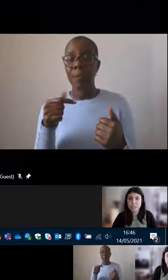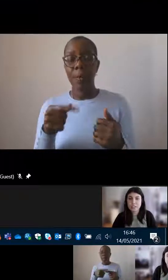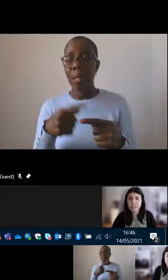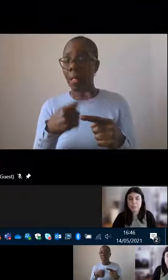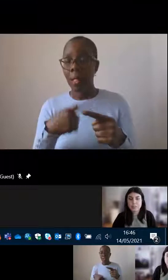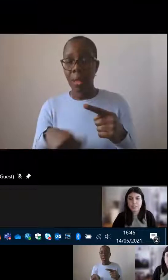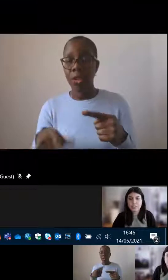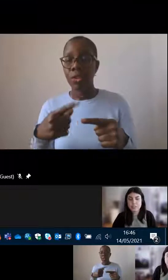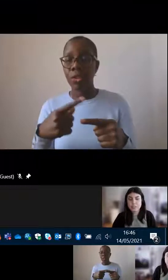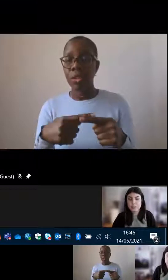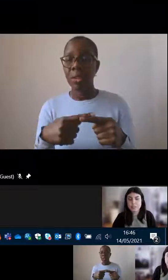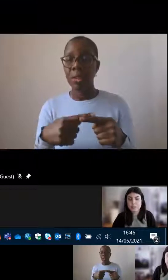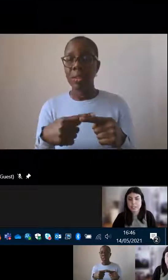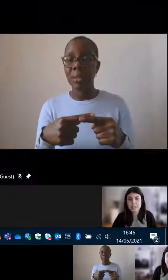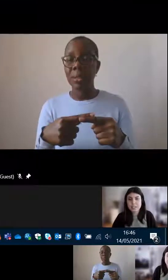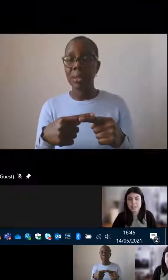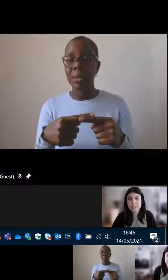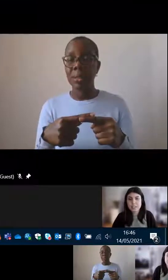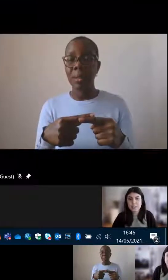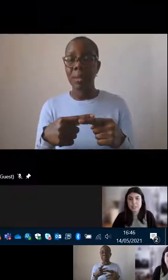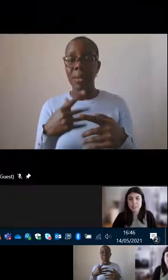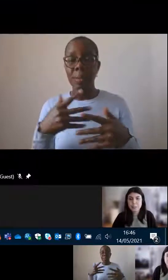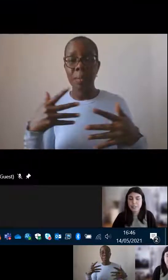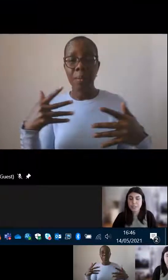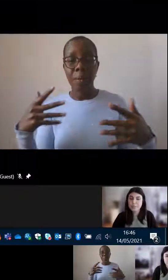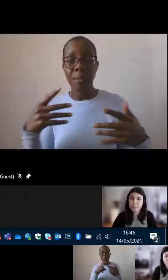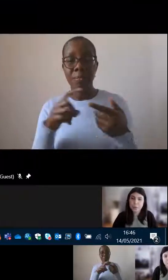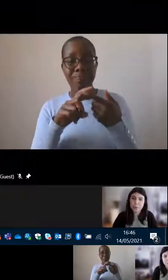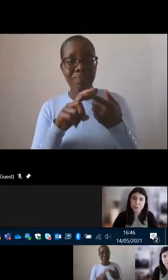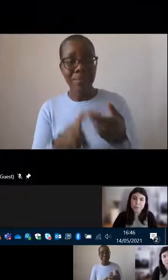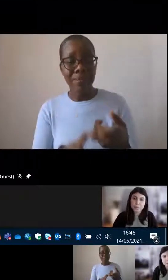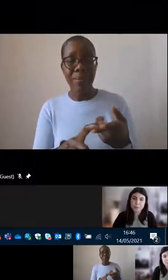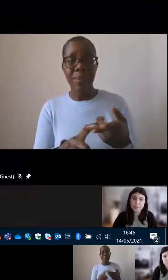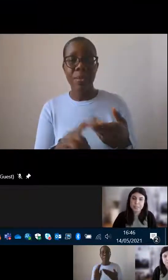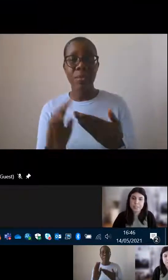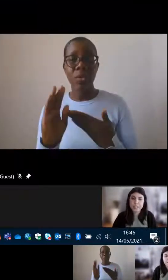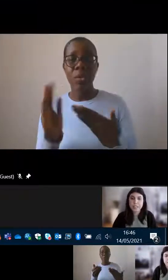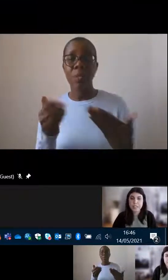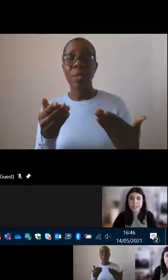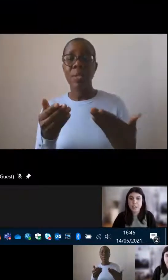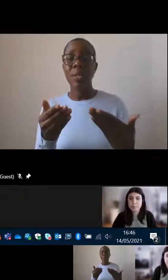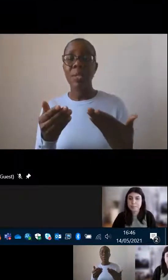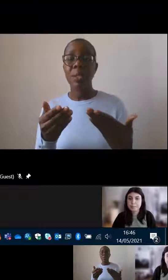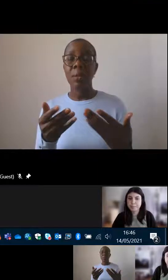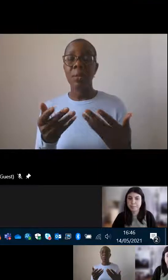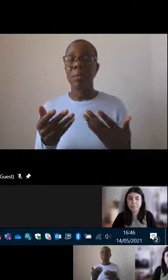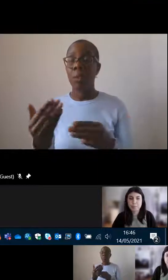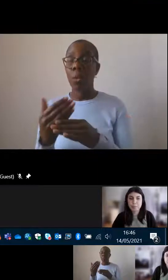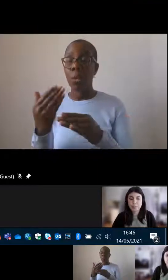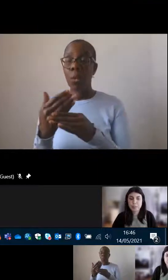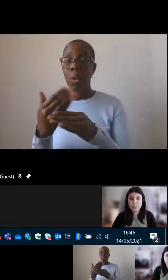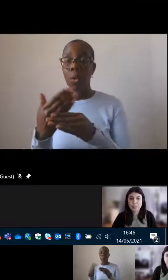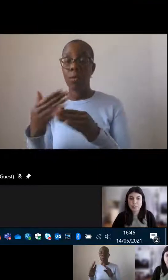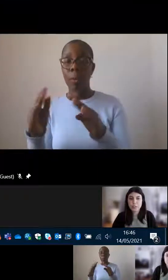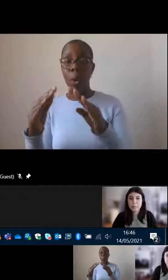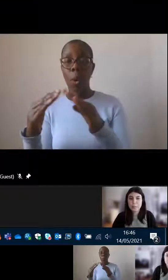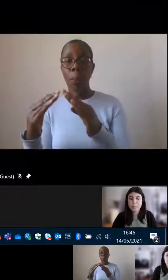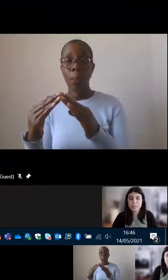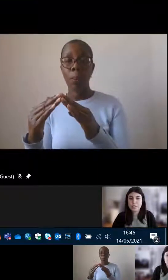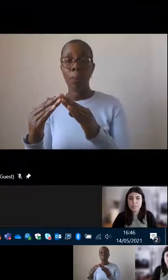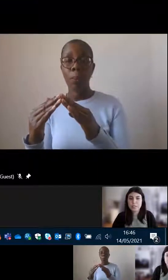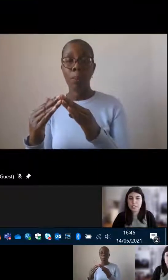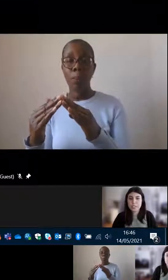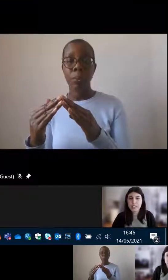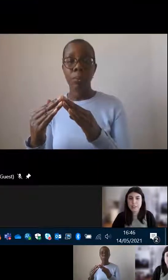year. The demand on services, working from home, things like that. You